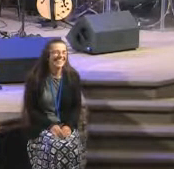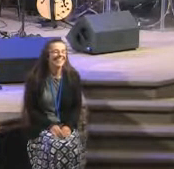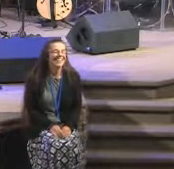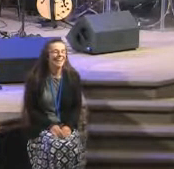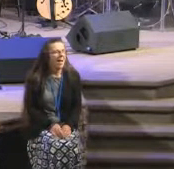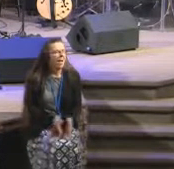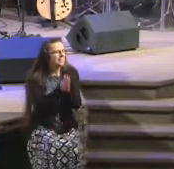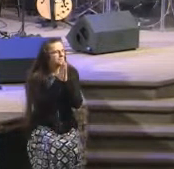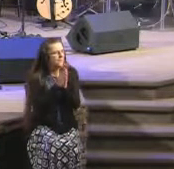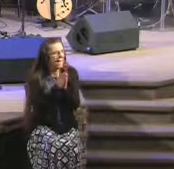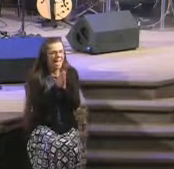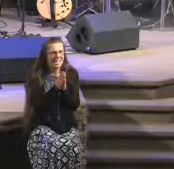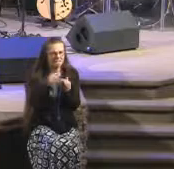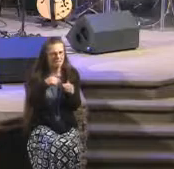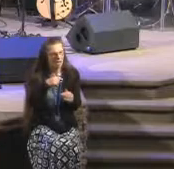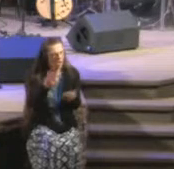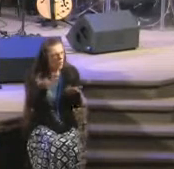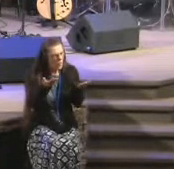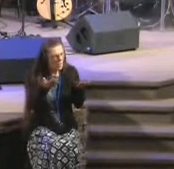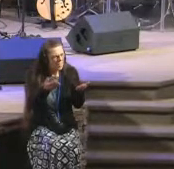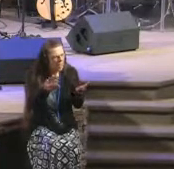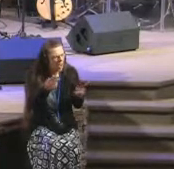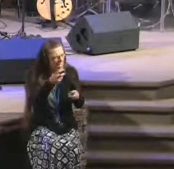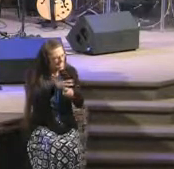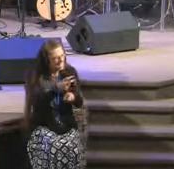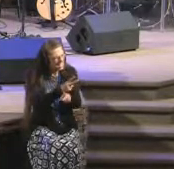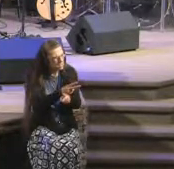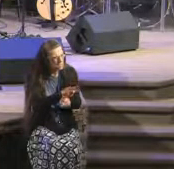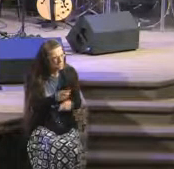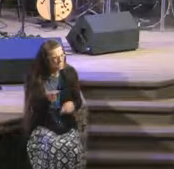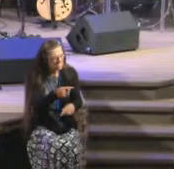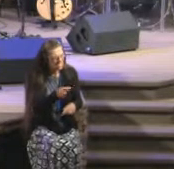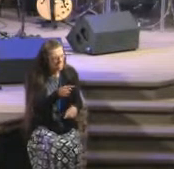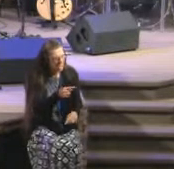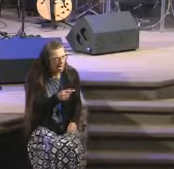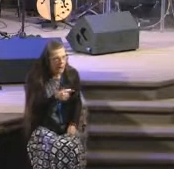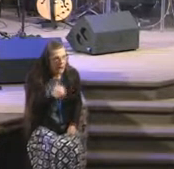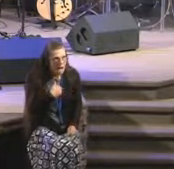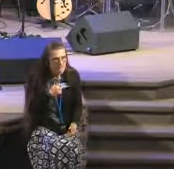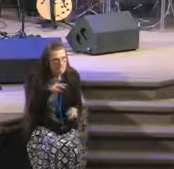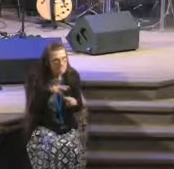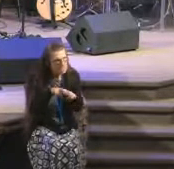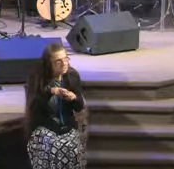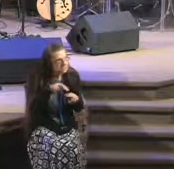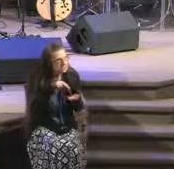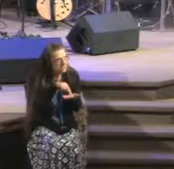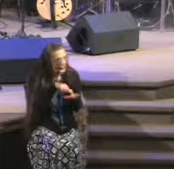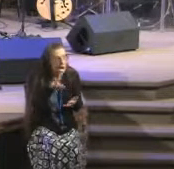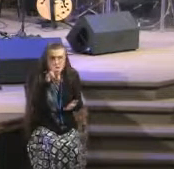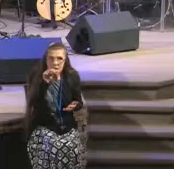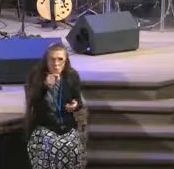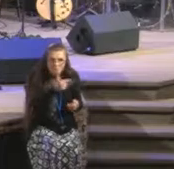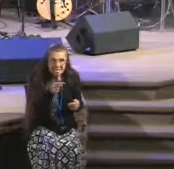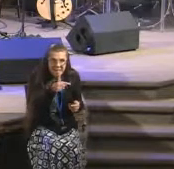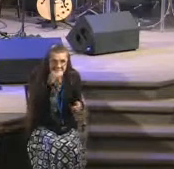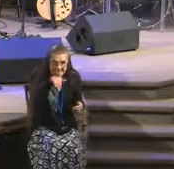I had somebody ask me this week, where do y'all keep the snakes? I said, it's under the platform. Yeah. No, we don't have snakes in this